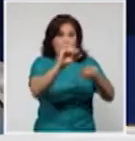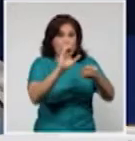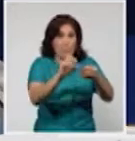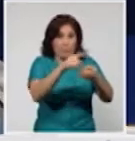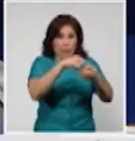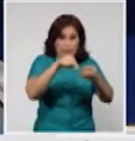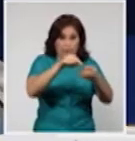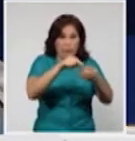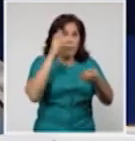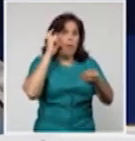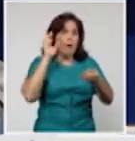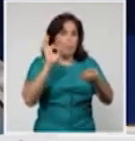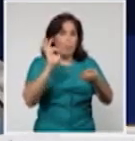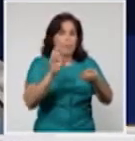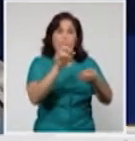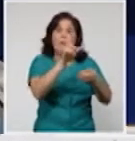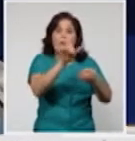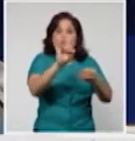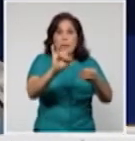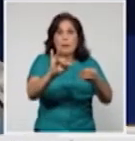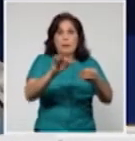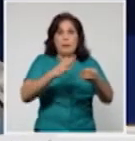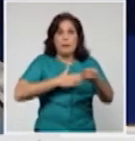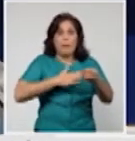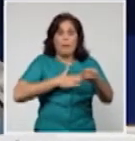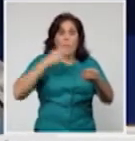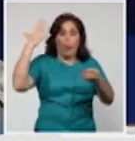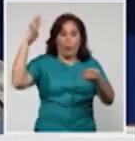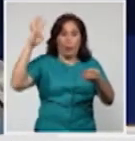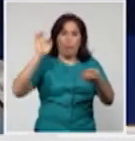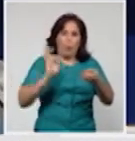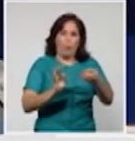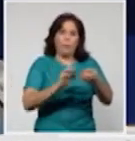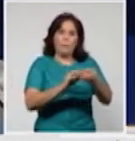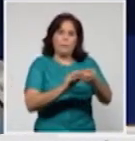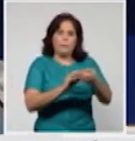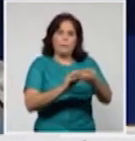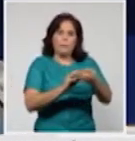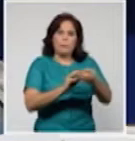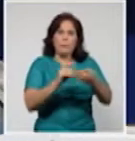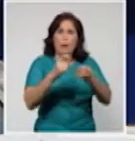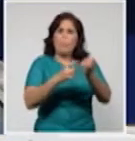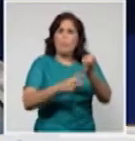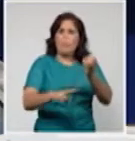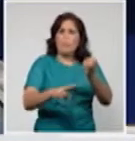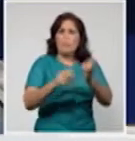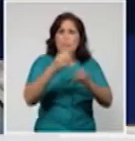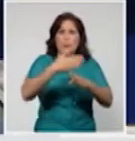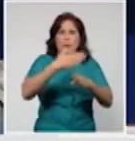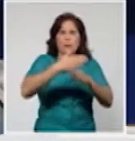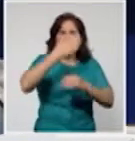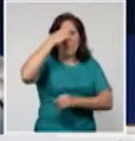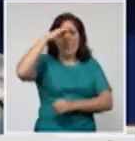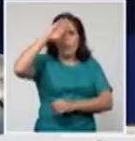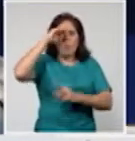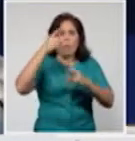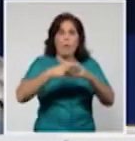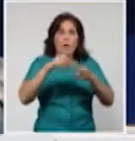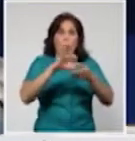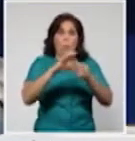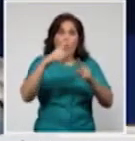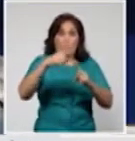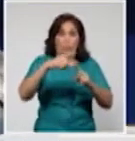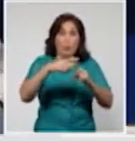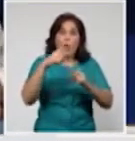To recap, of the 60 positive cases diagnosed yesterday, 17